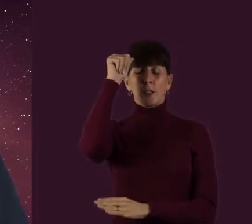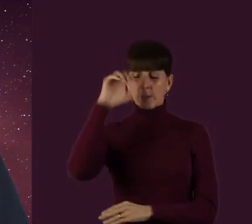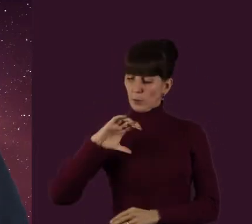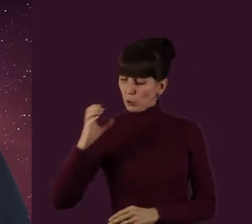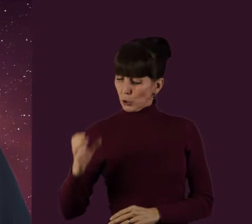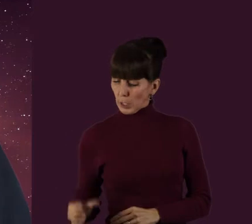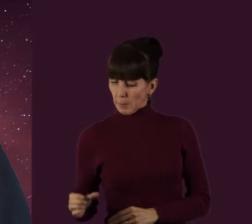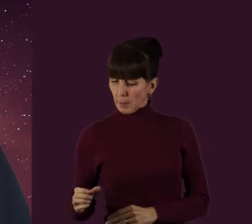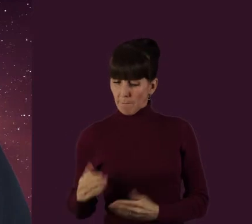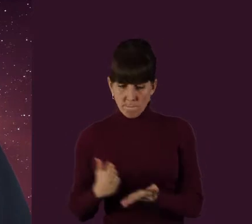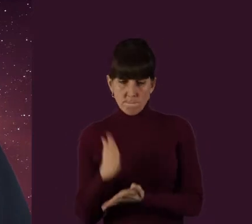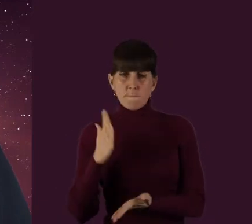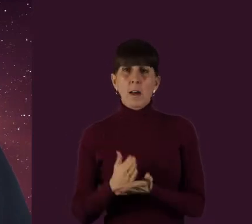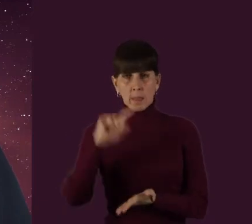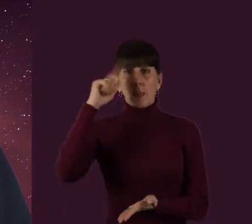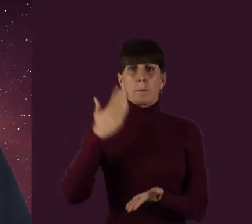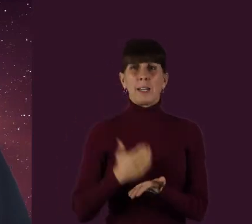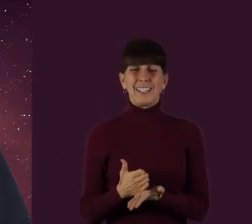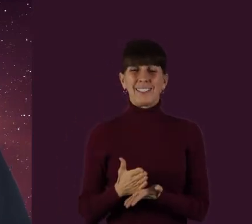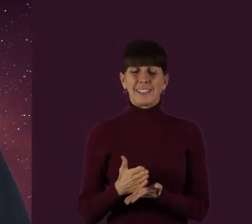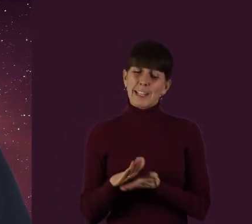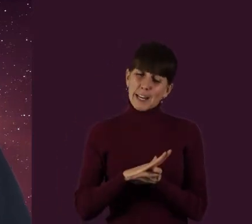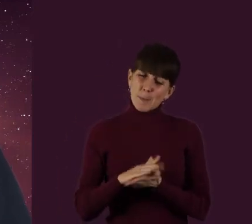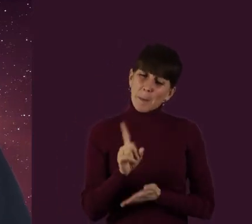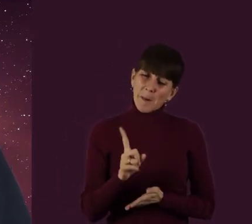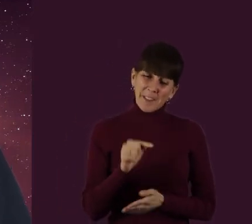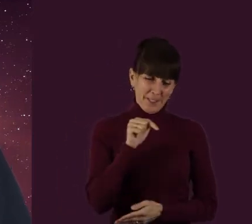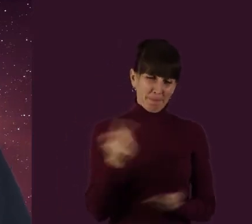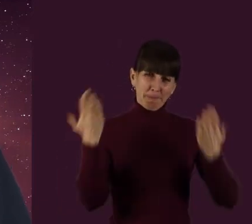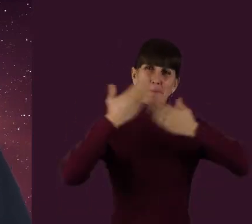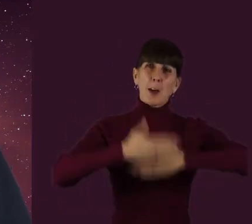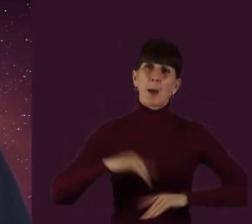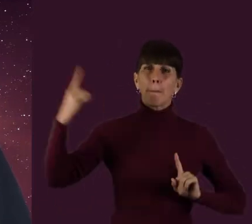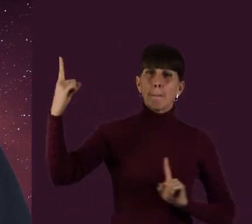believed, and they got to meet the Son of God that night.